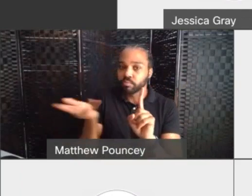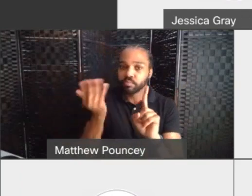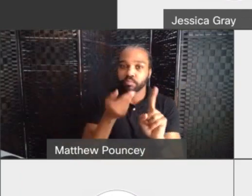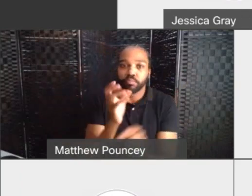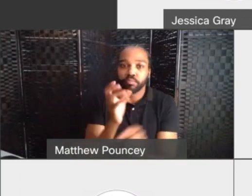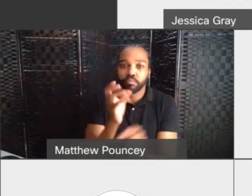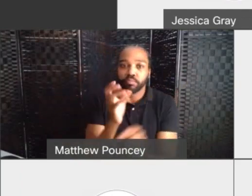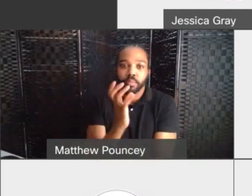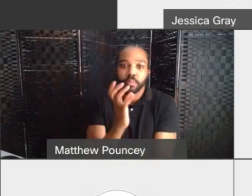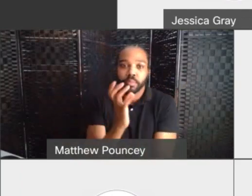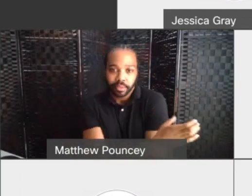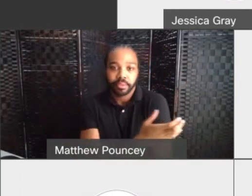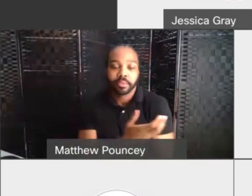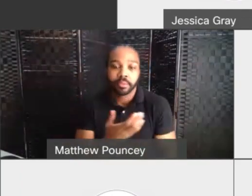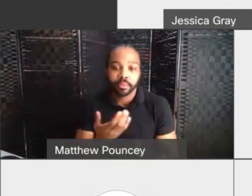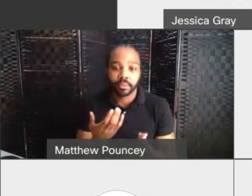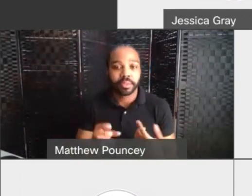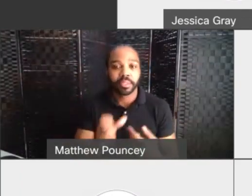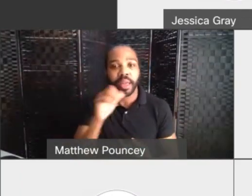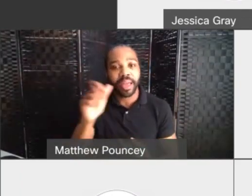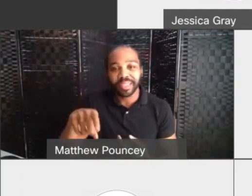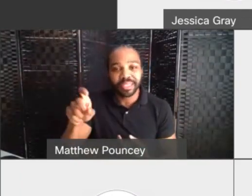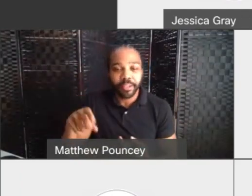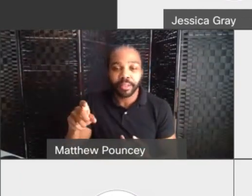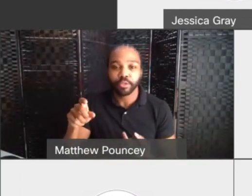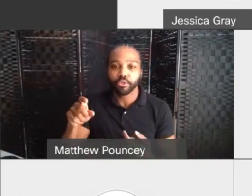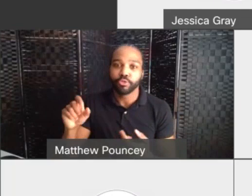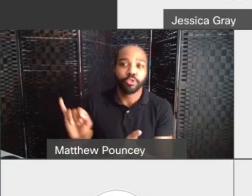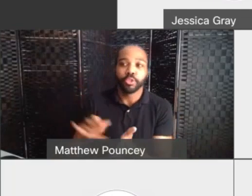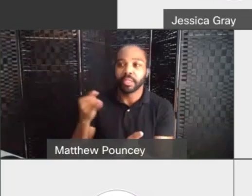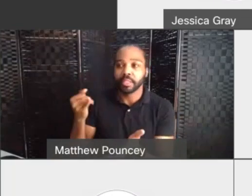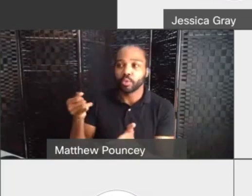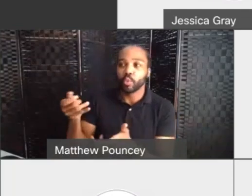So it's not necessarily just to get the